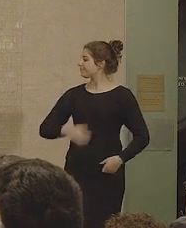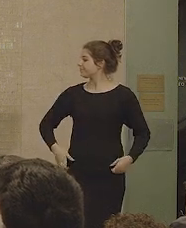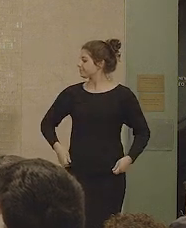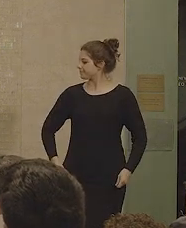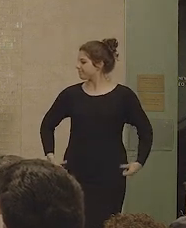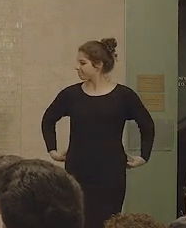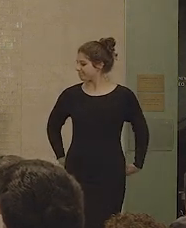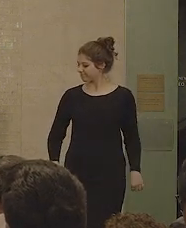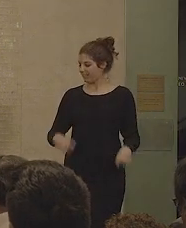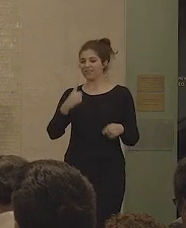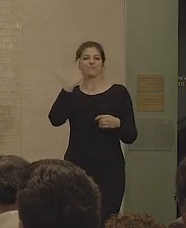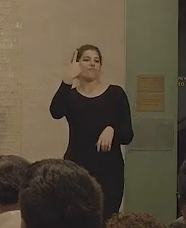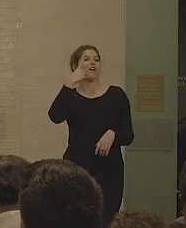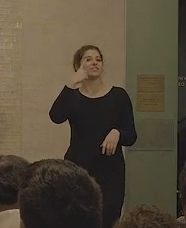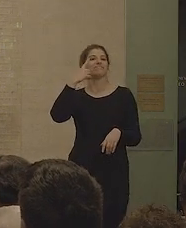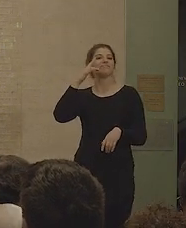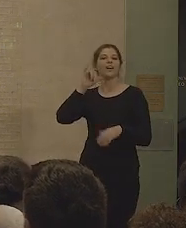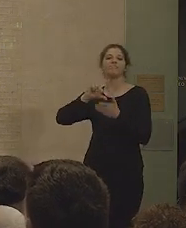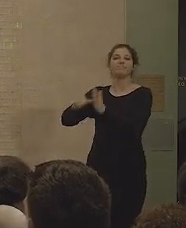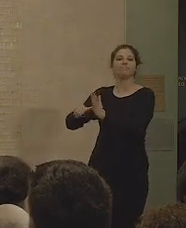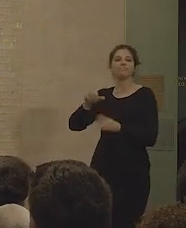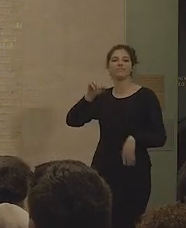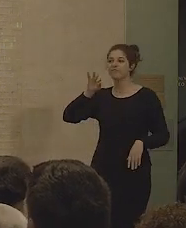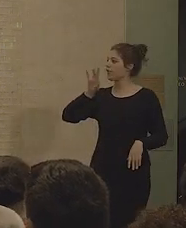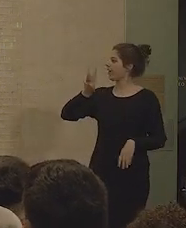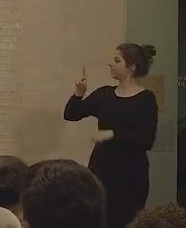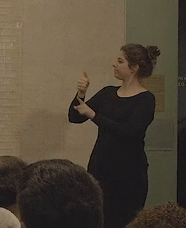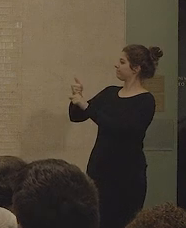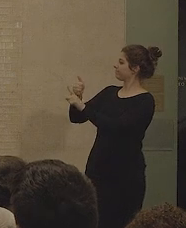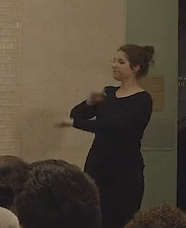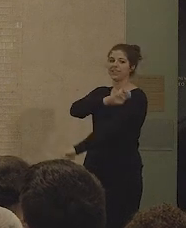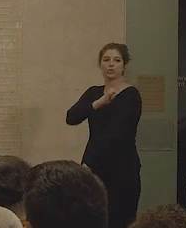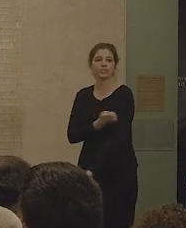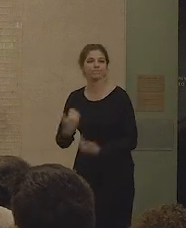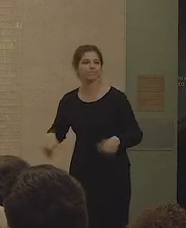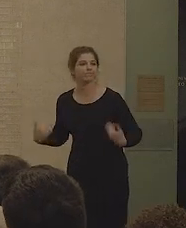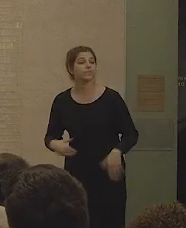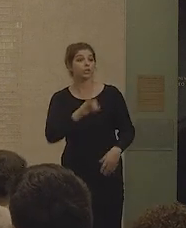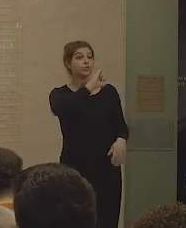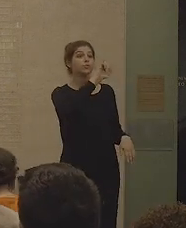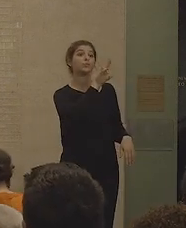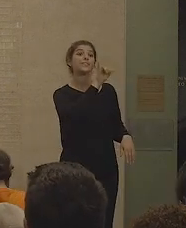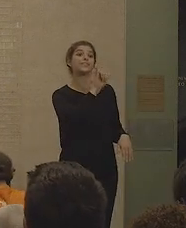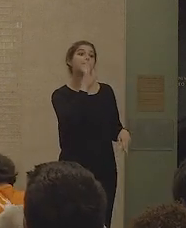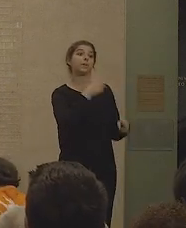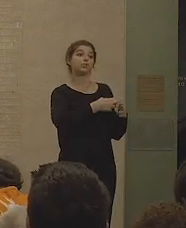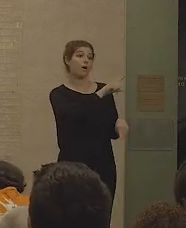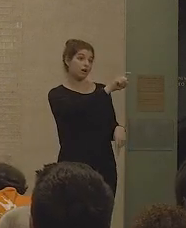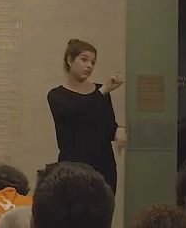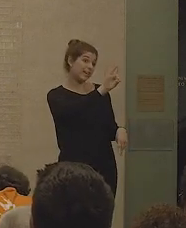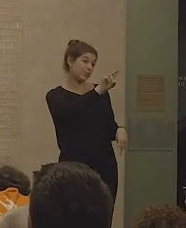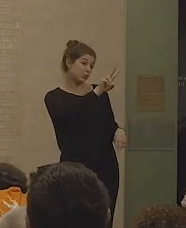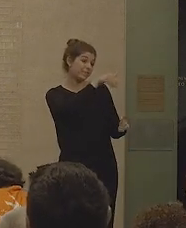I think one of the things that astounds me most about Fred is his energy, and we've talked about it some. Judy mentioned that he has